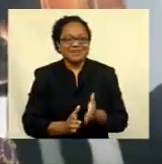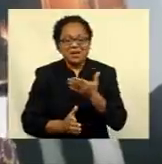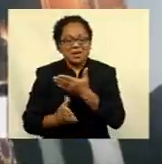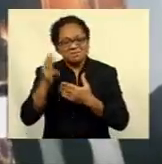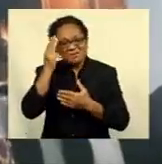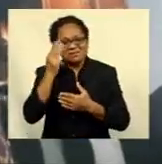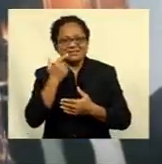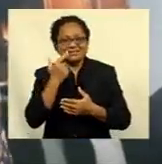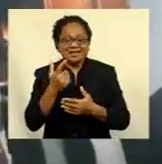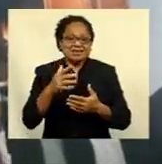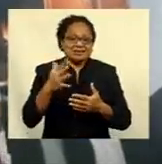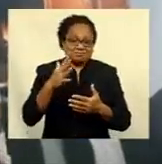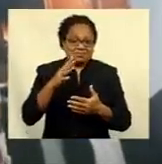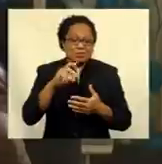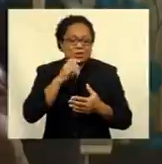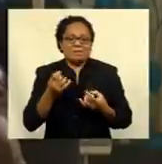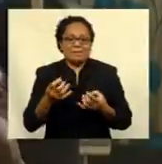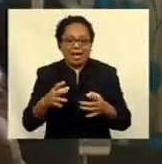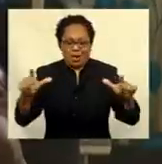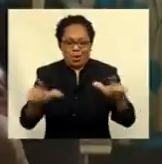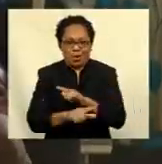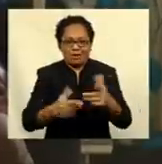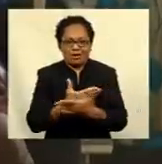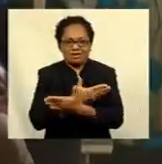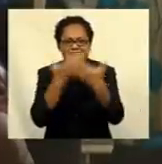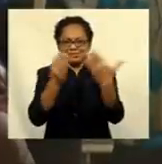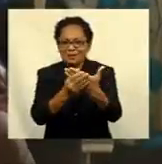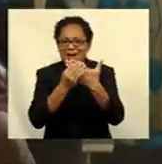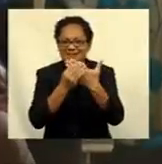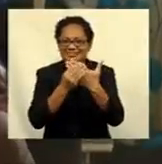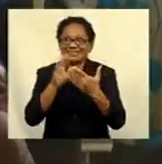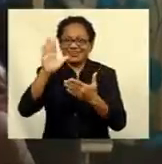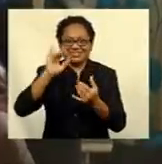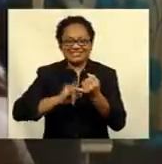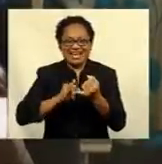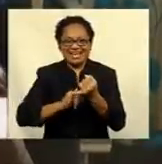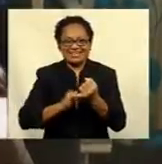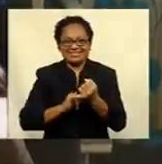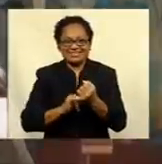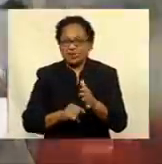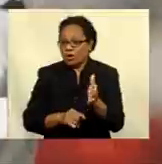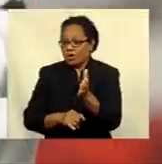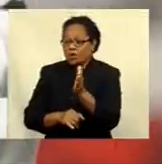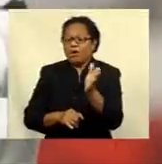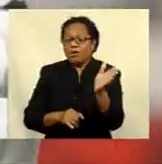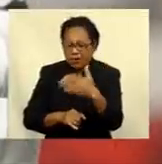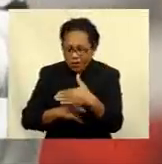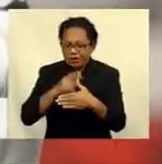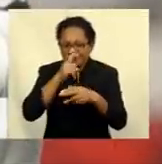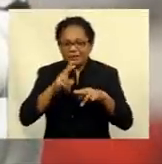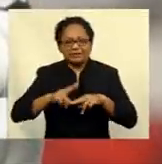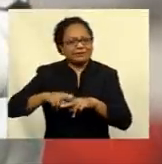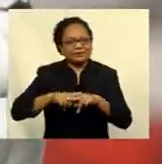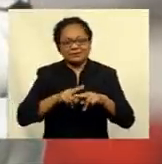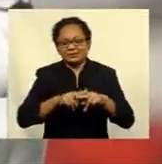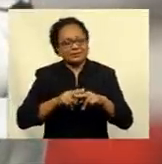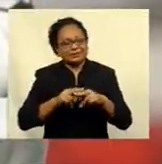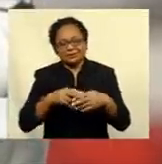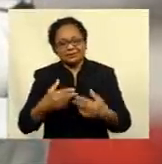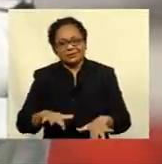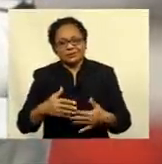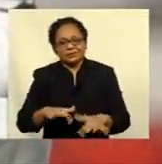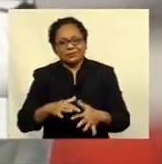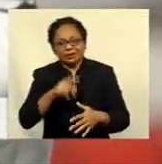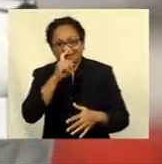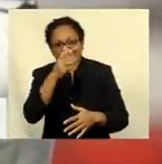make a lobo big feast for him. Waningolo Sr. says the win is special for all Fijians around the country, considering the